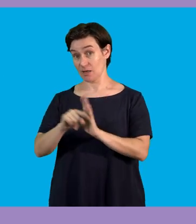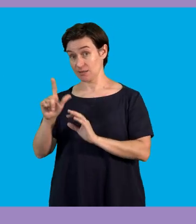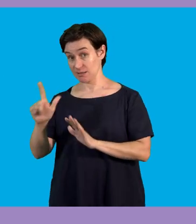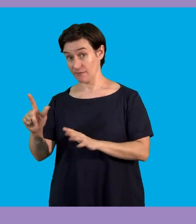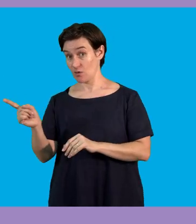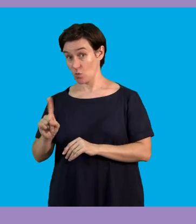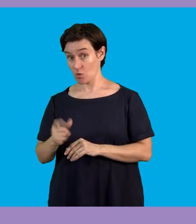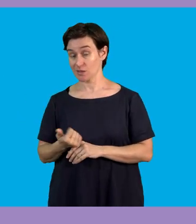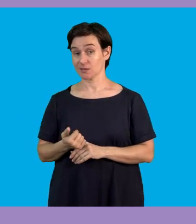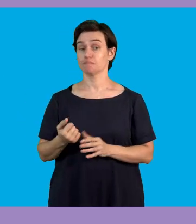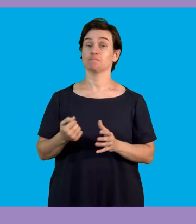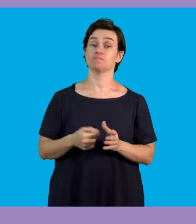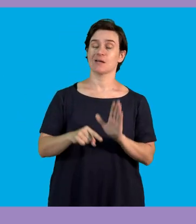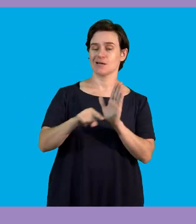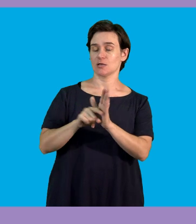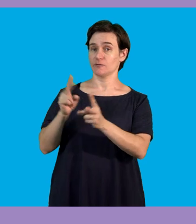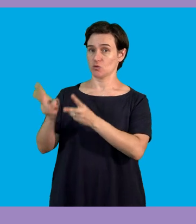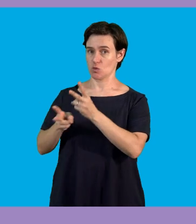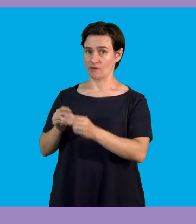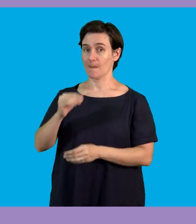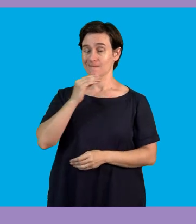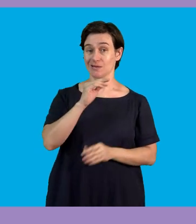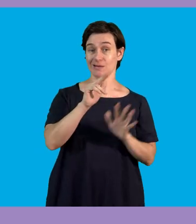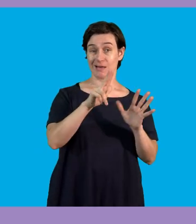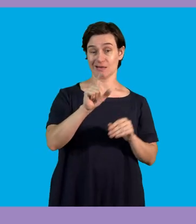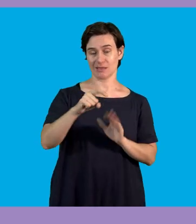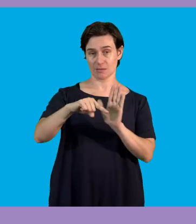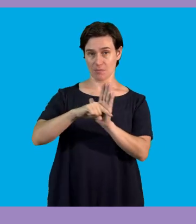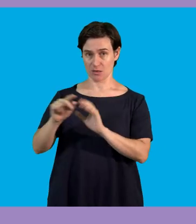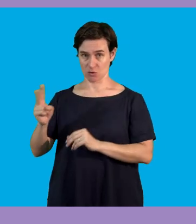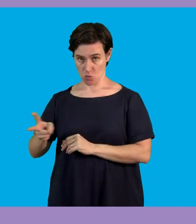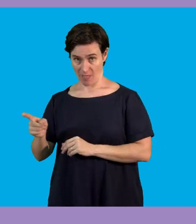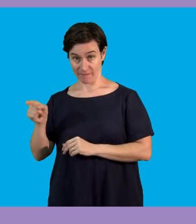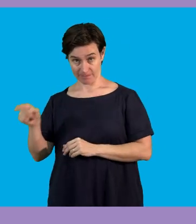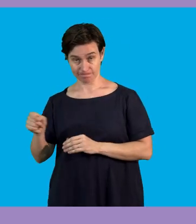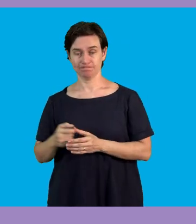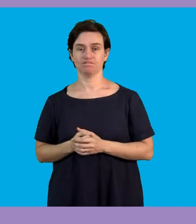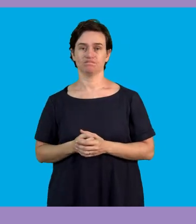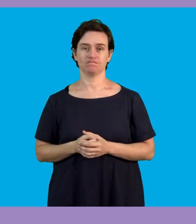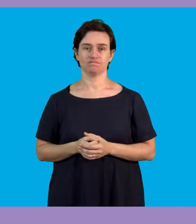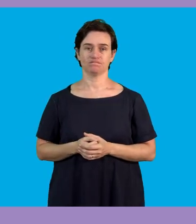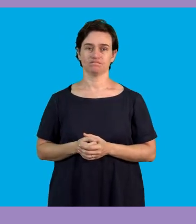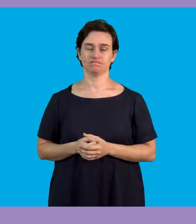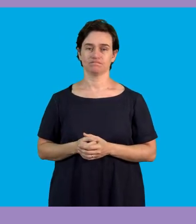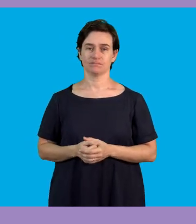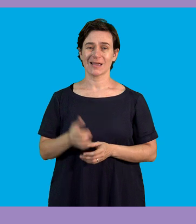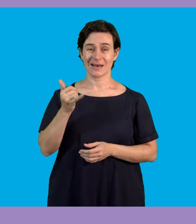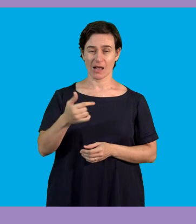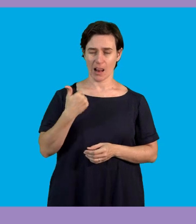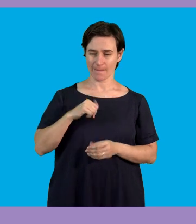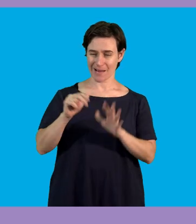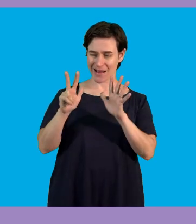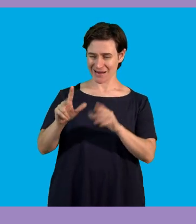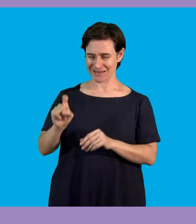7 would give us negative 12. So we have 8x minus 12 on the right. Then now we need to